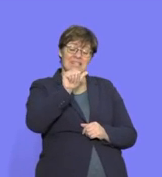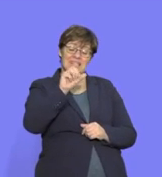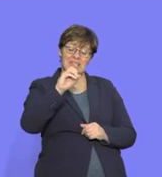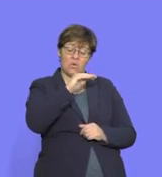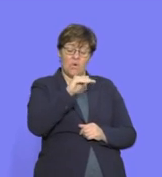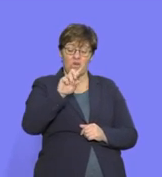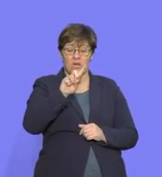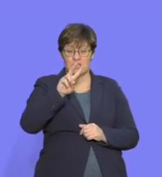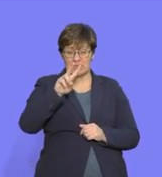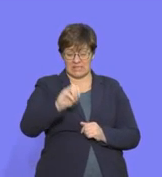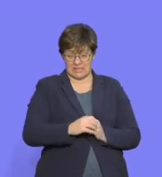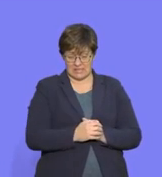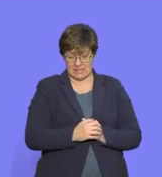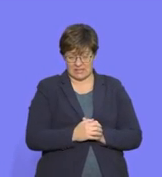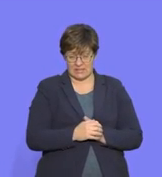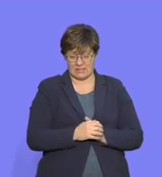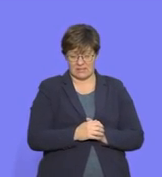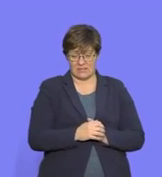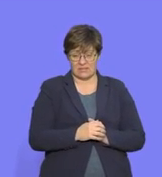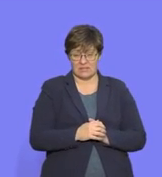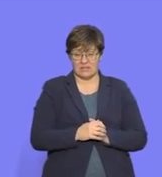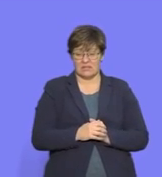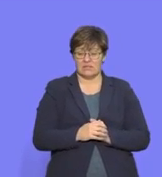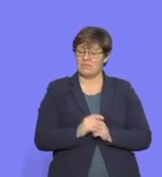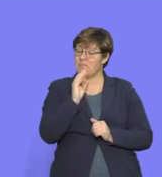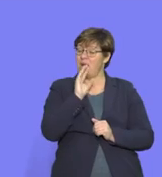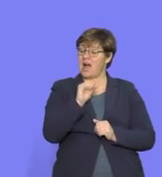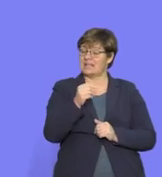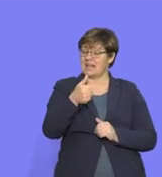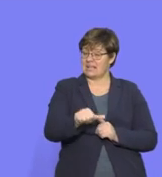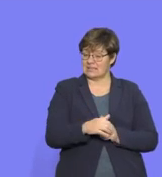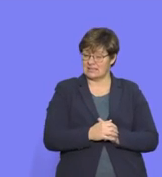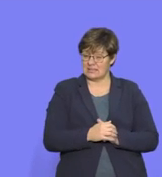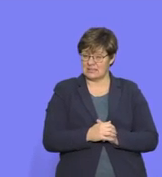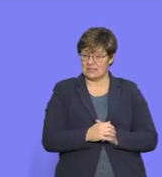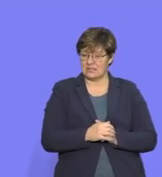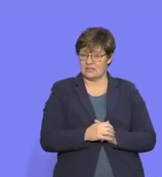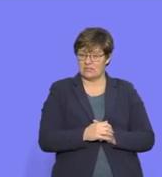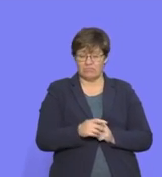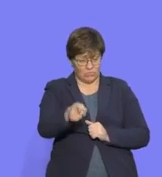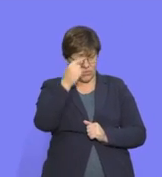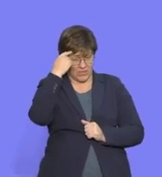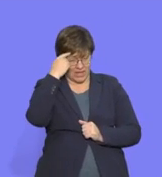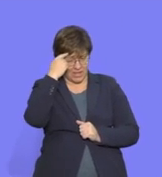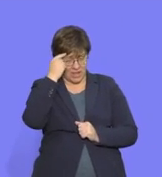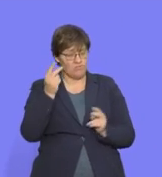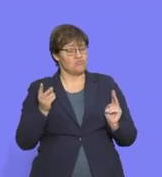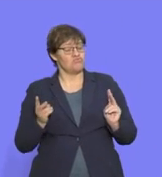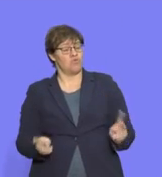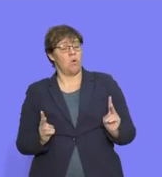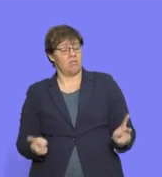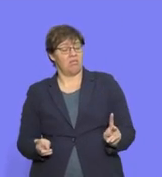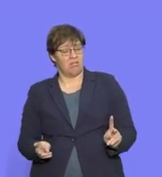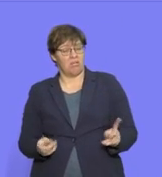over 120. Now, if I was to ask you the next question, do you think it is normal, low,